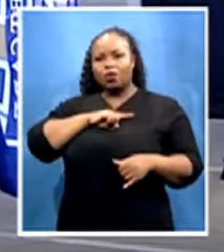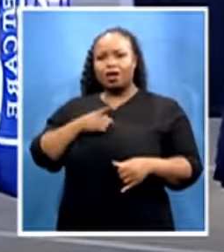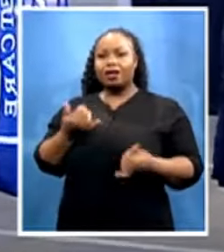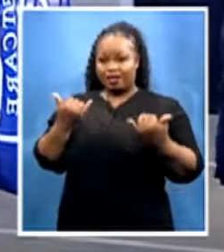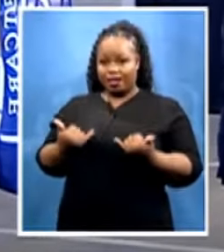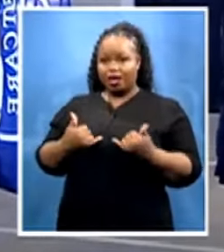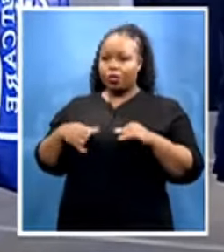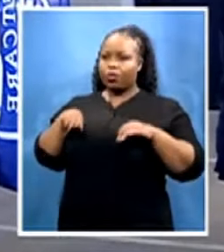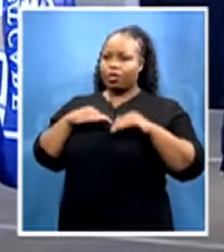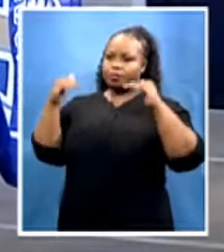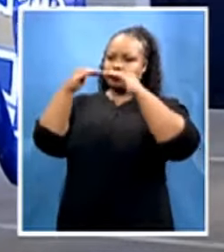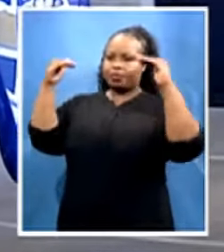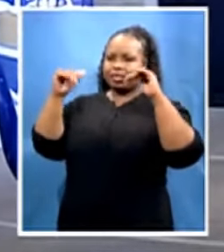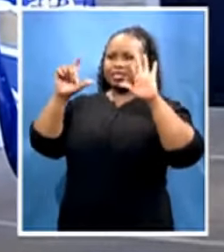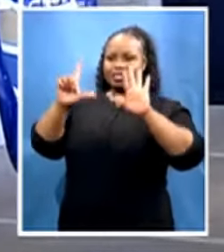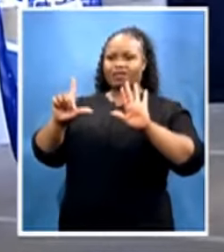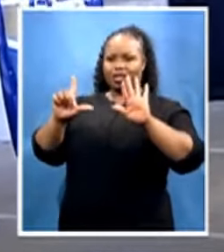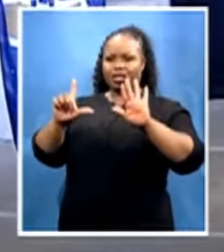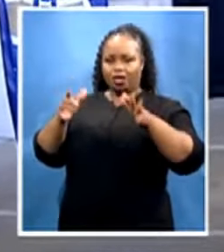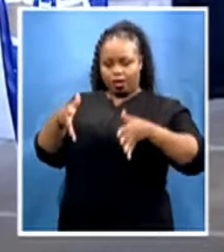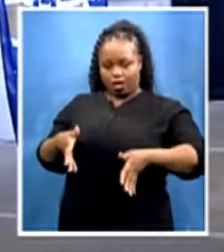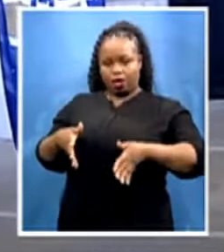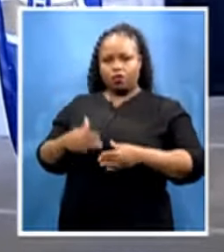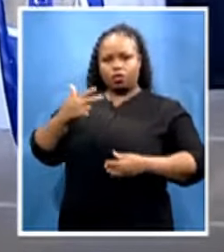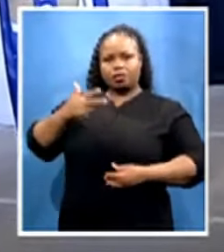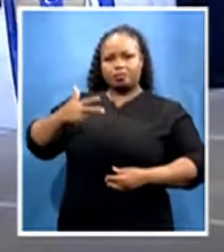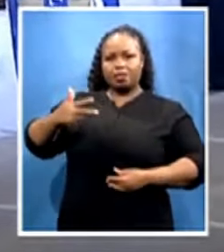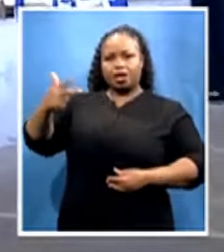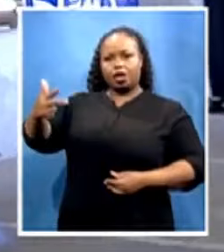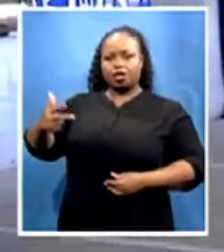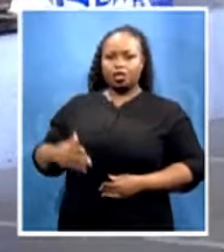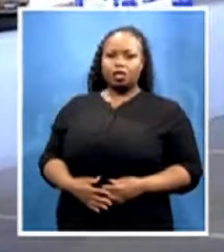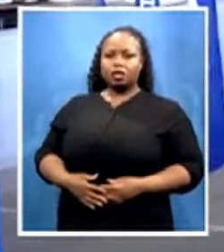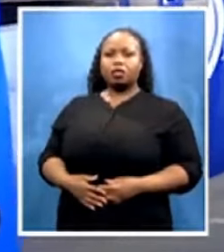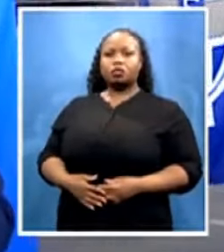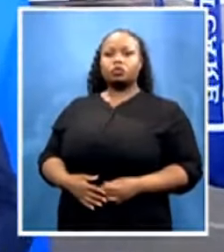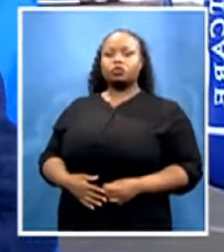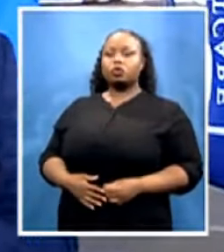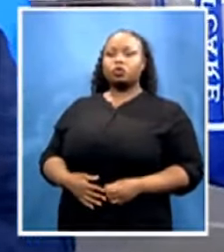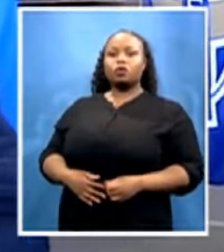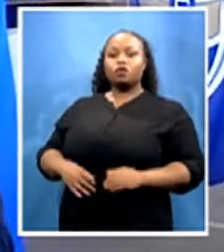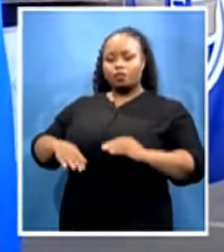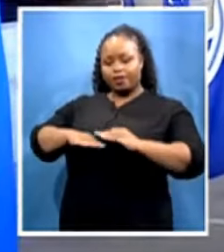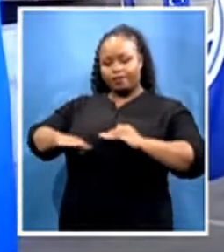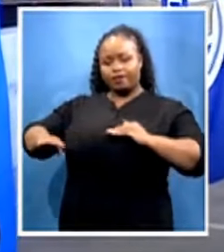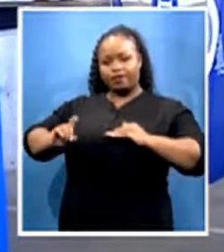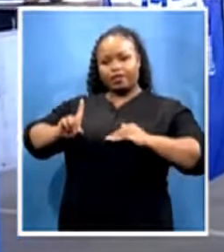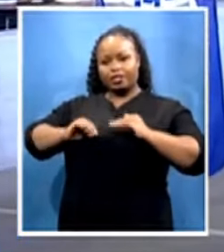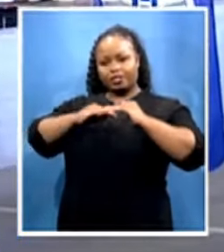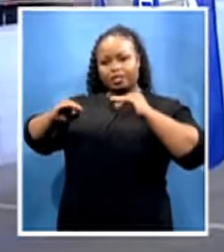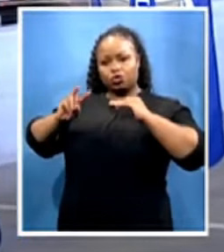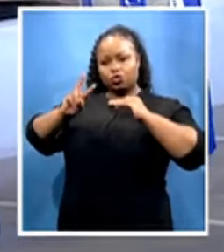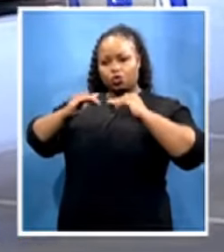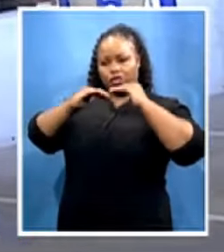lot. All throughout, coming up here, we saw long queues. And I can just imagine with